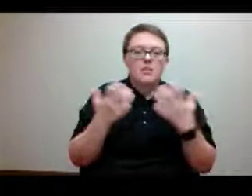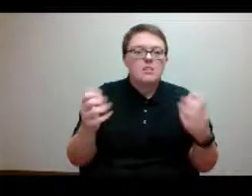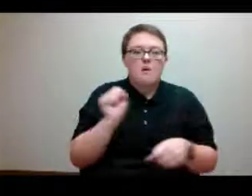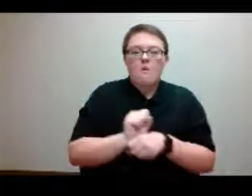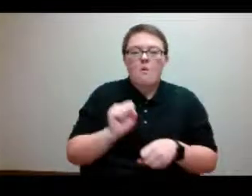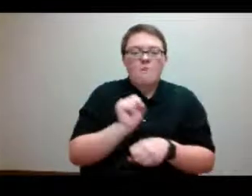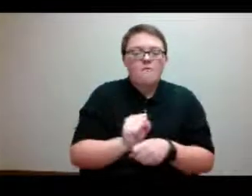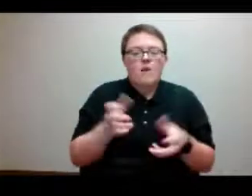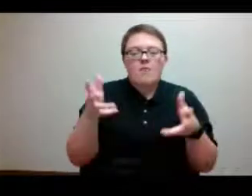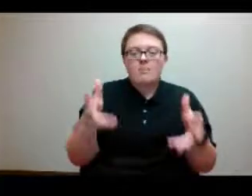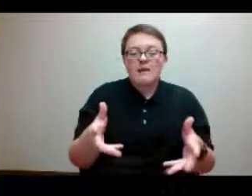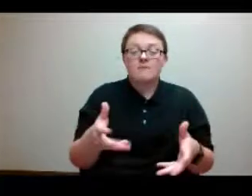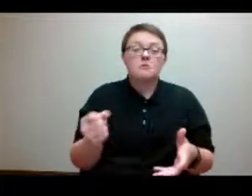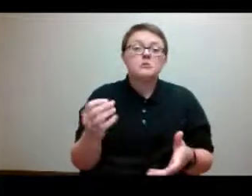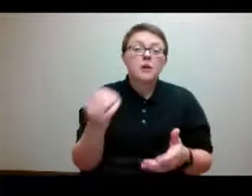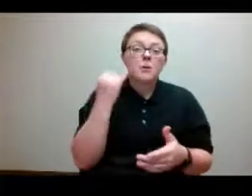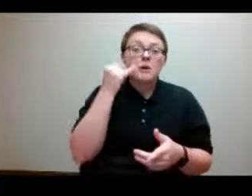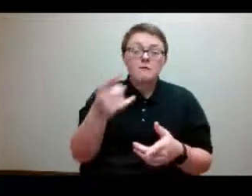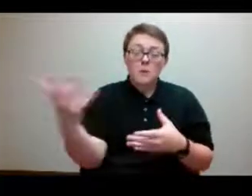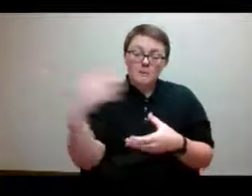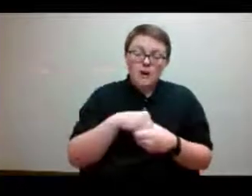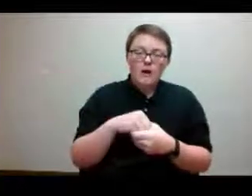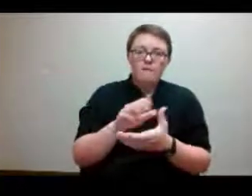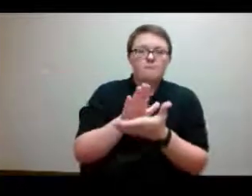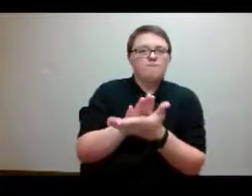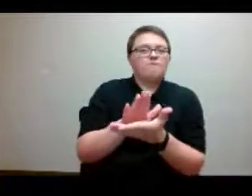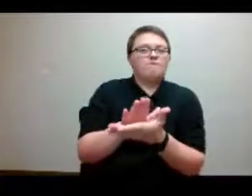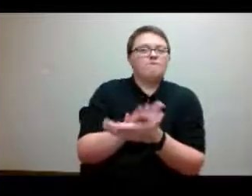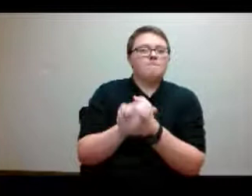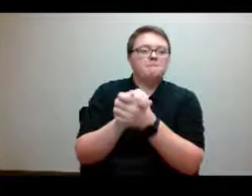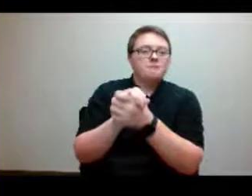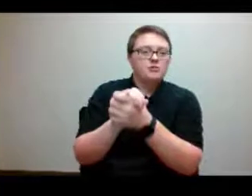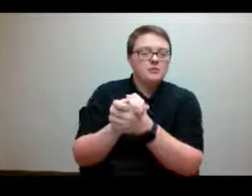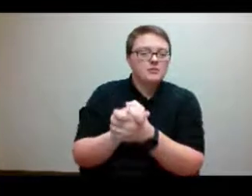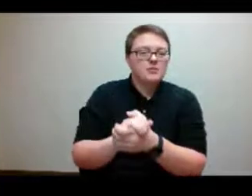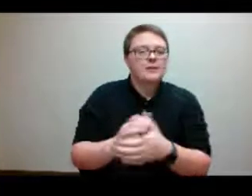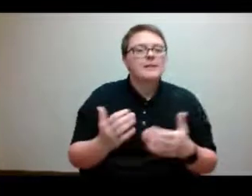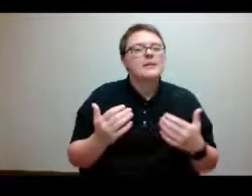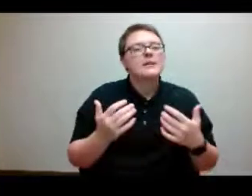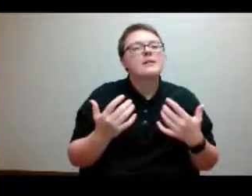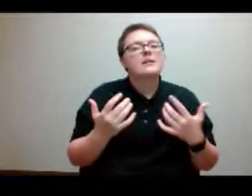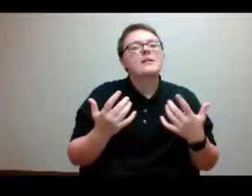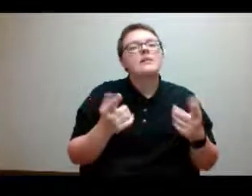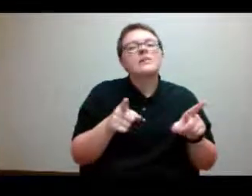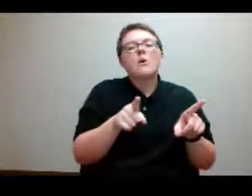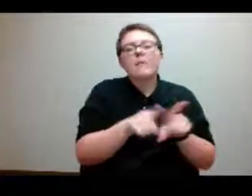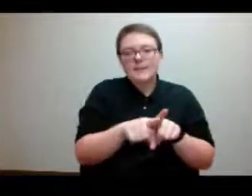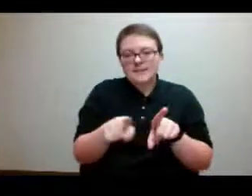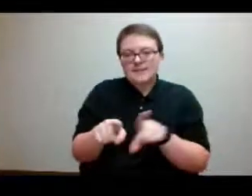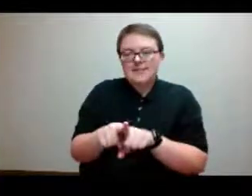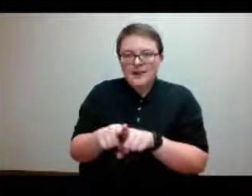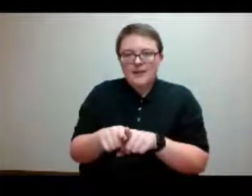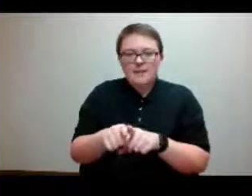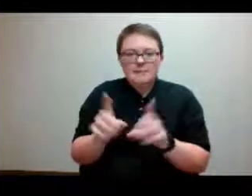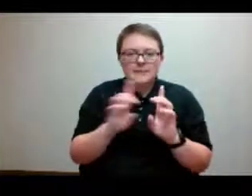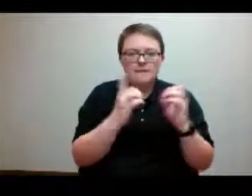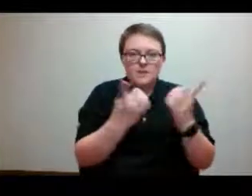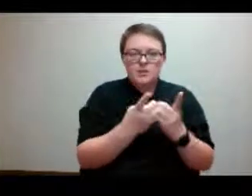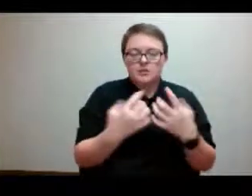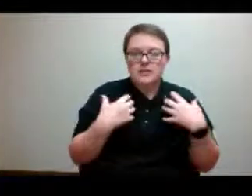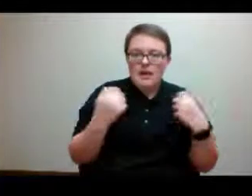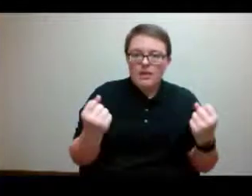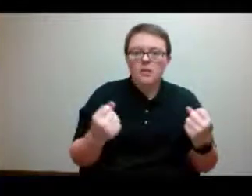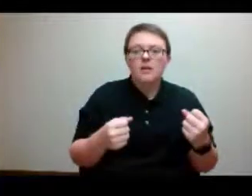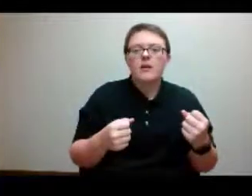great job everyone on that. We had same two divisions collaborated a little bit prior